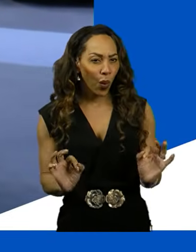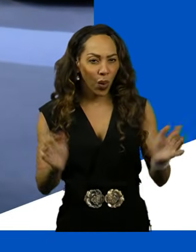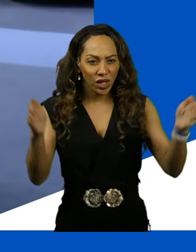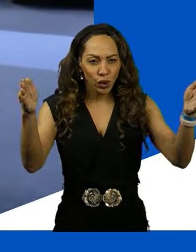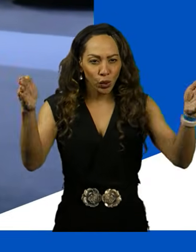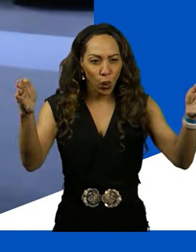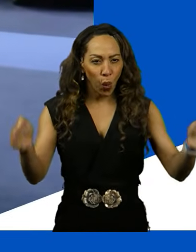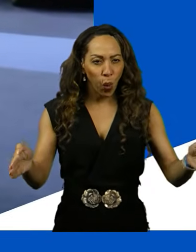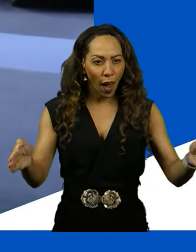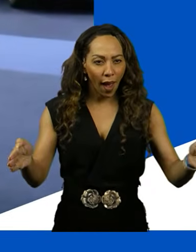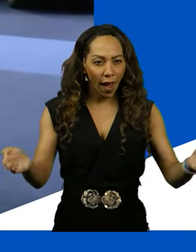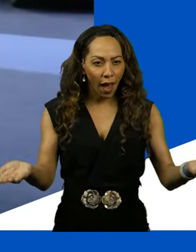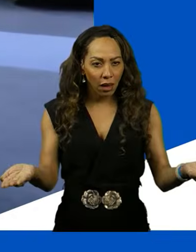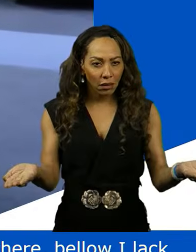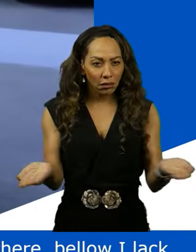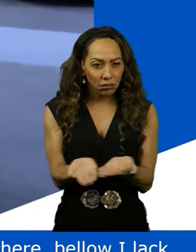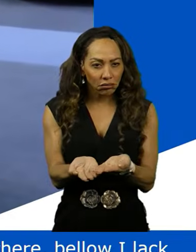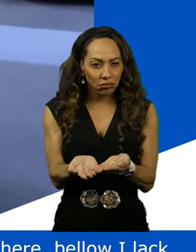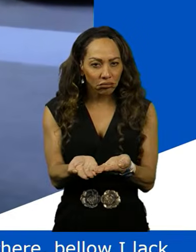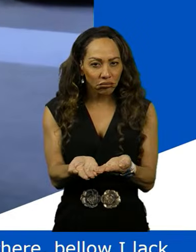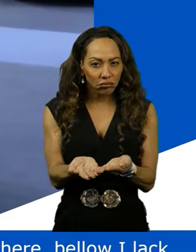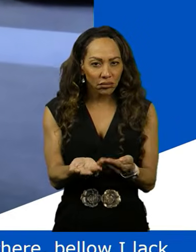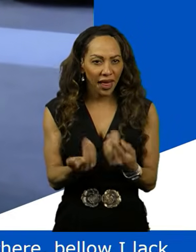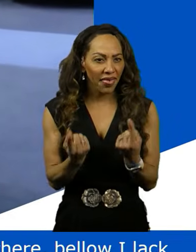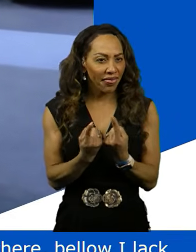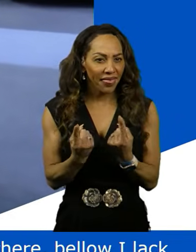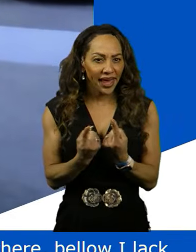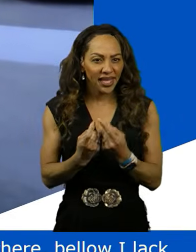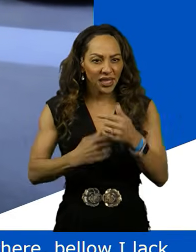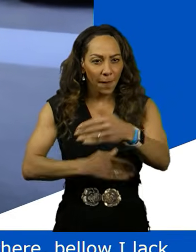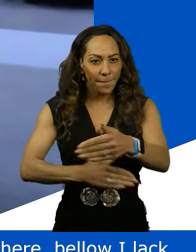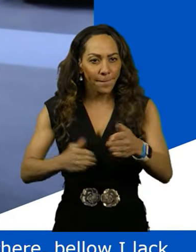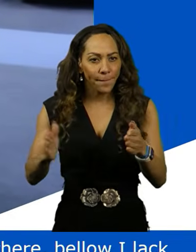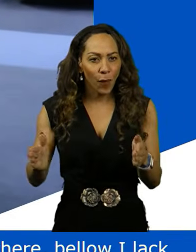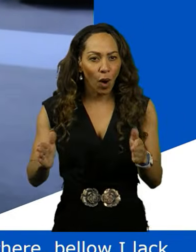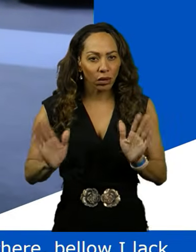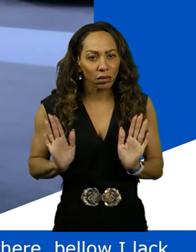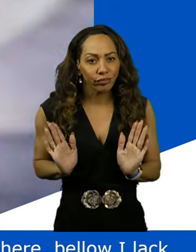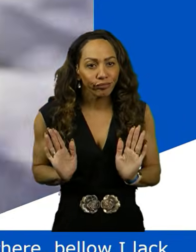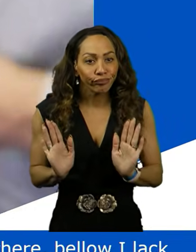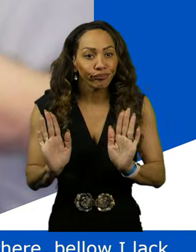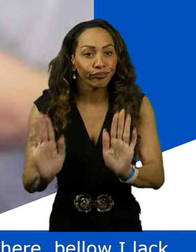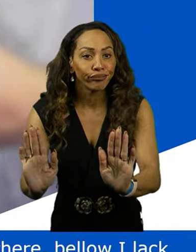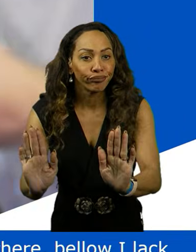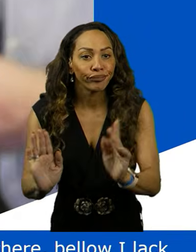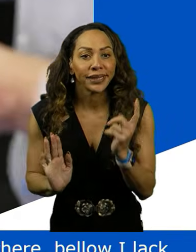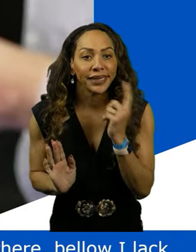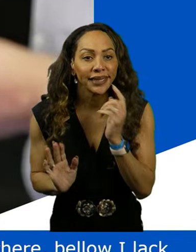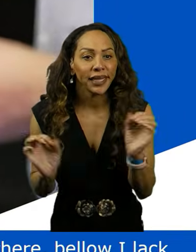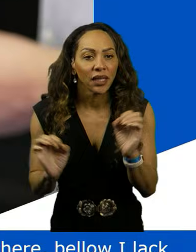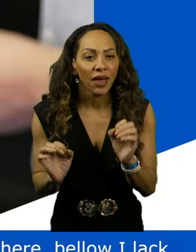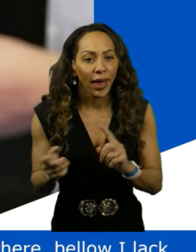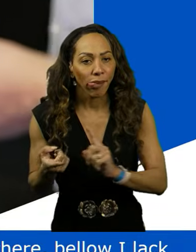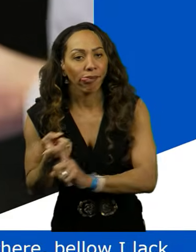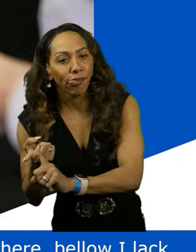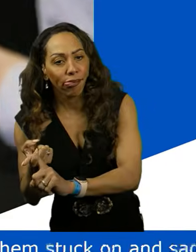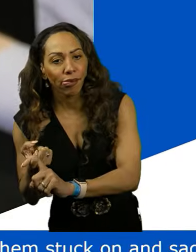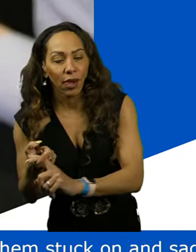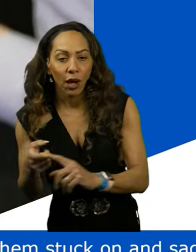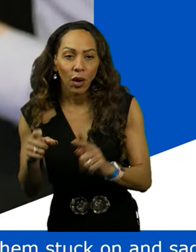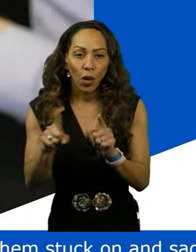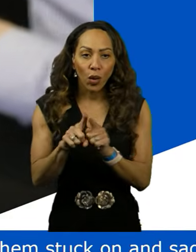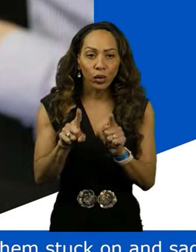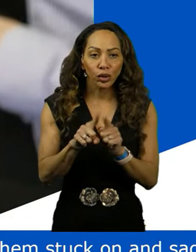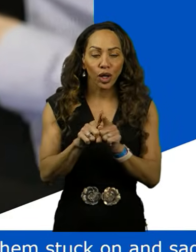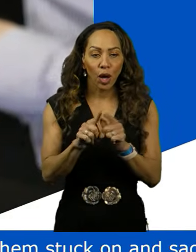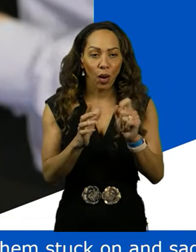is. It means that you can load boxy items really easily without getting them stuck on the sides of the panels, and even the parcel shelf